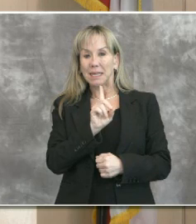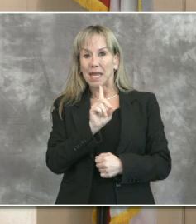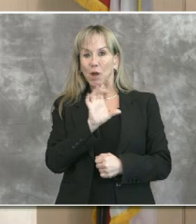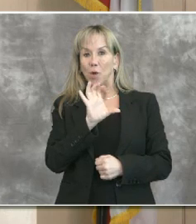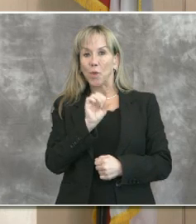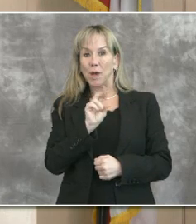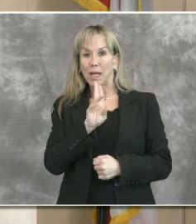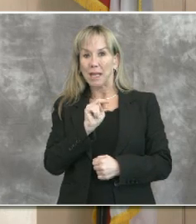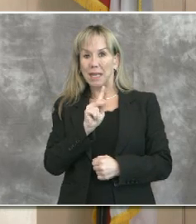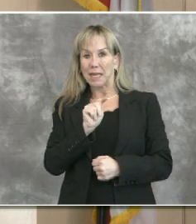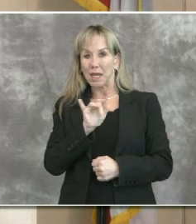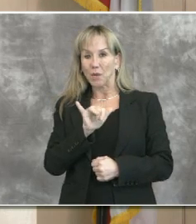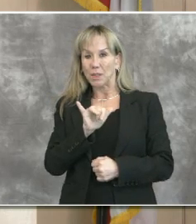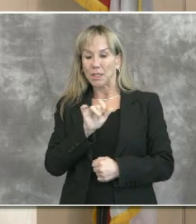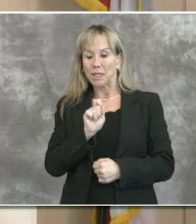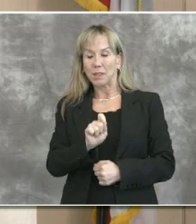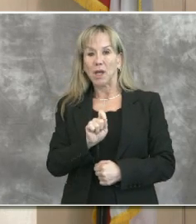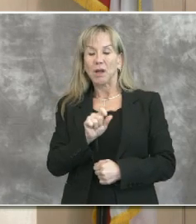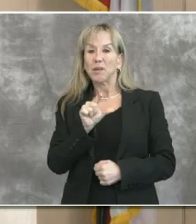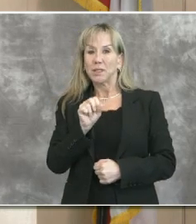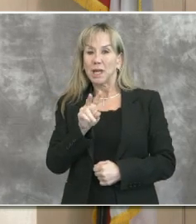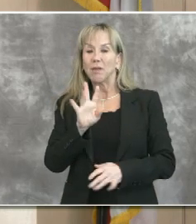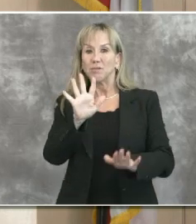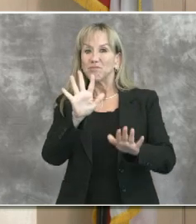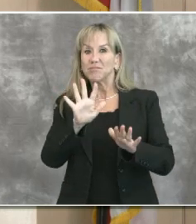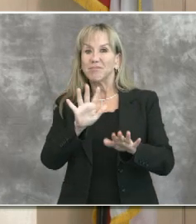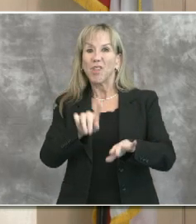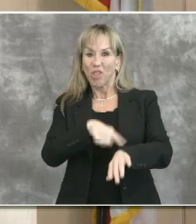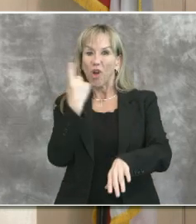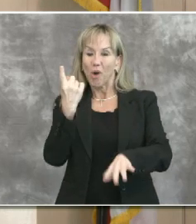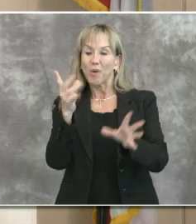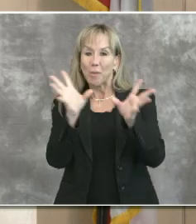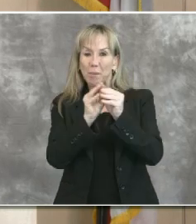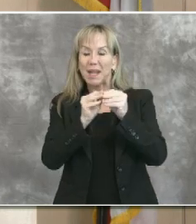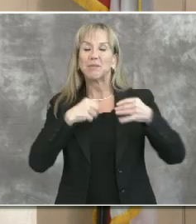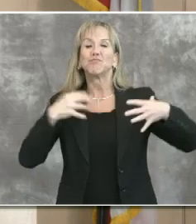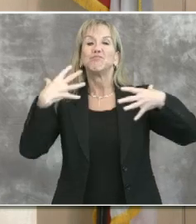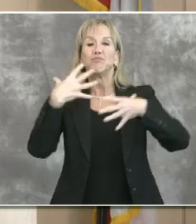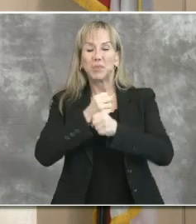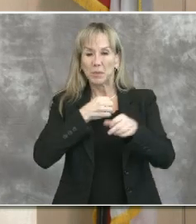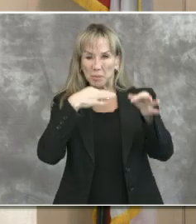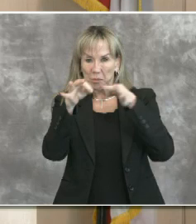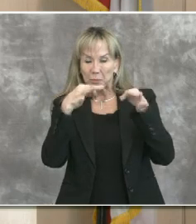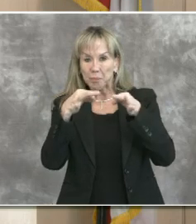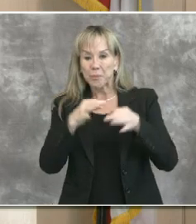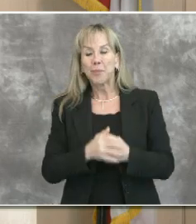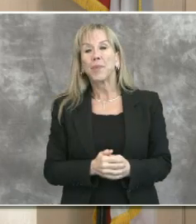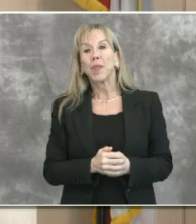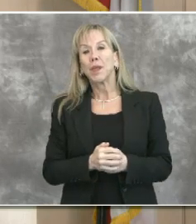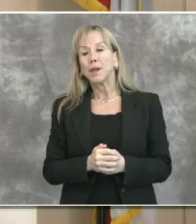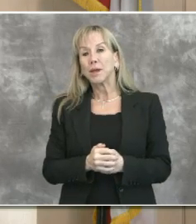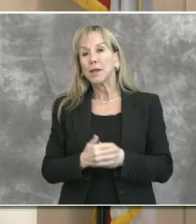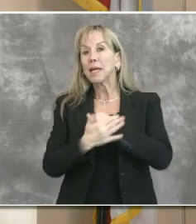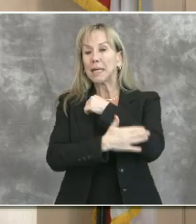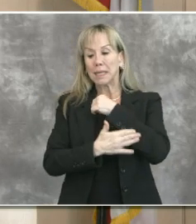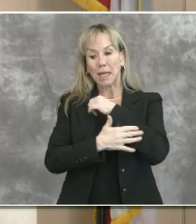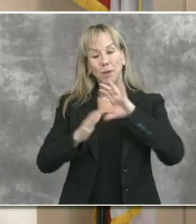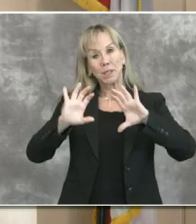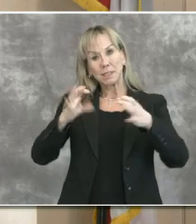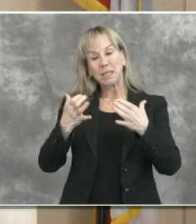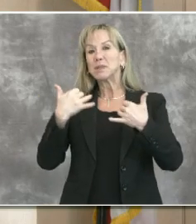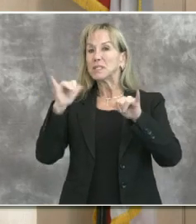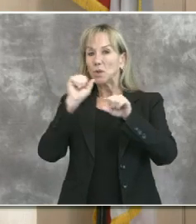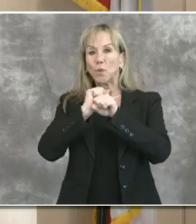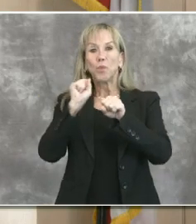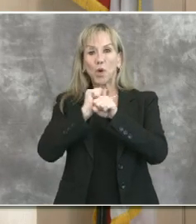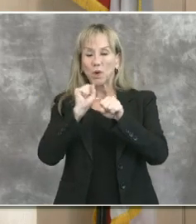sandiegocounty.gov. It was a long meeting, so let me just summarize very quickly. Our county team continues to work around the